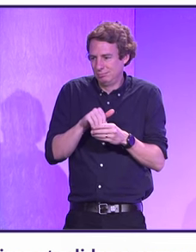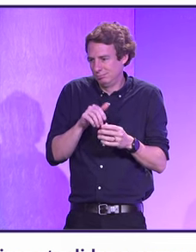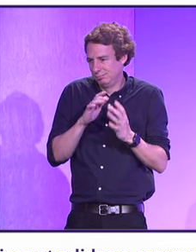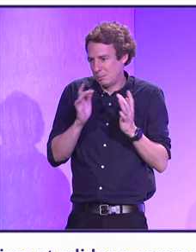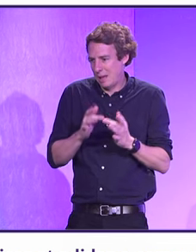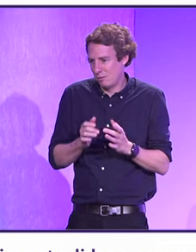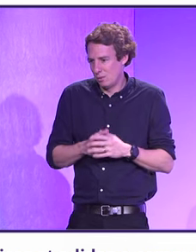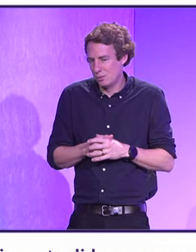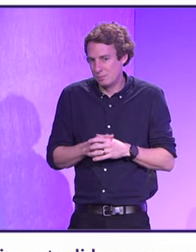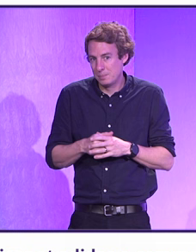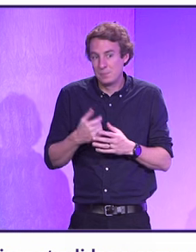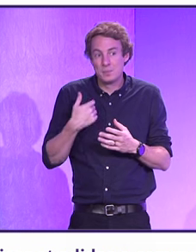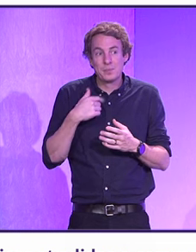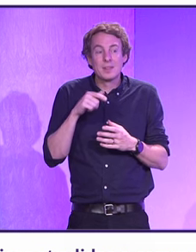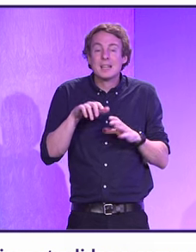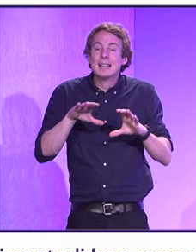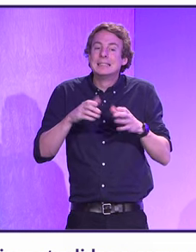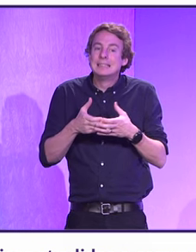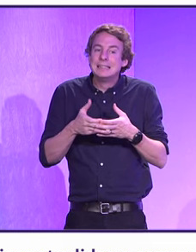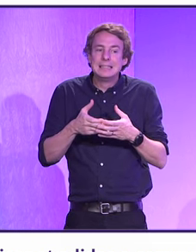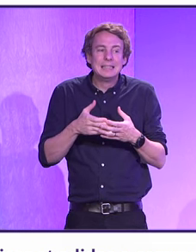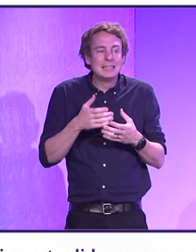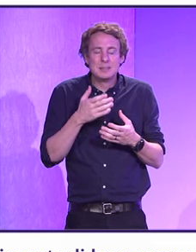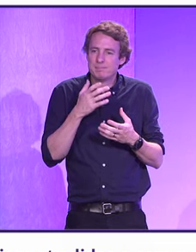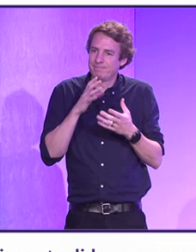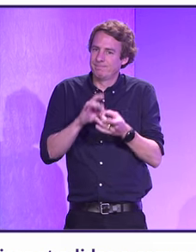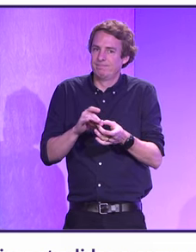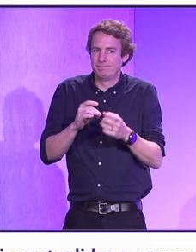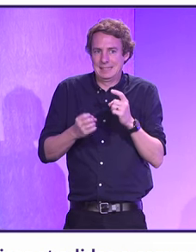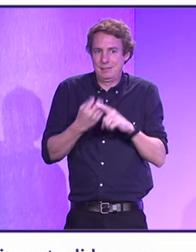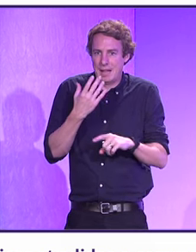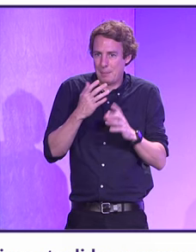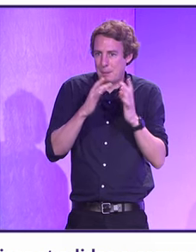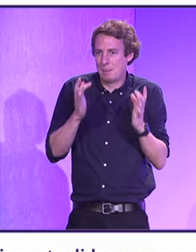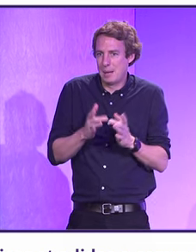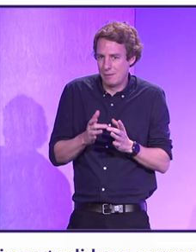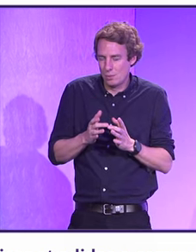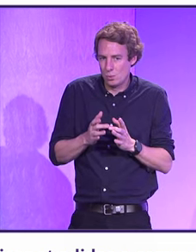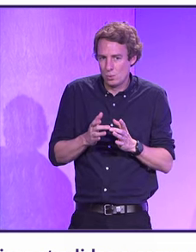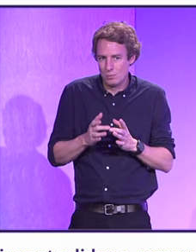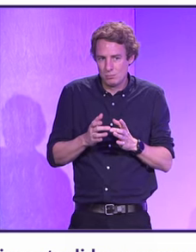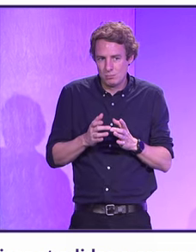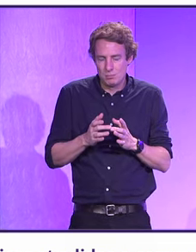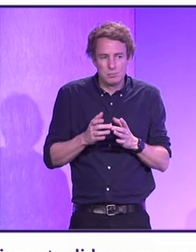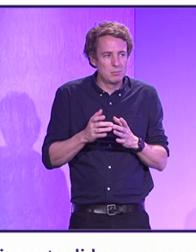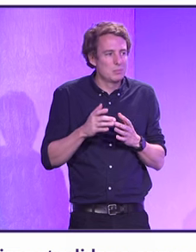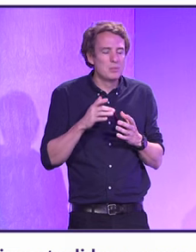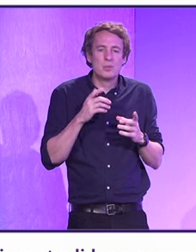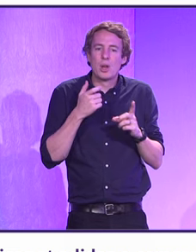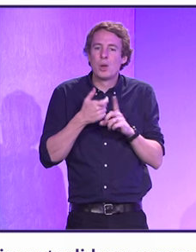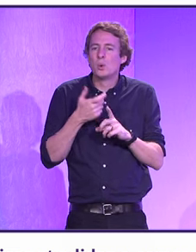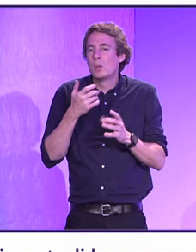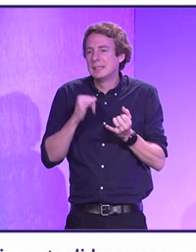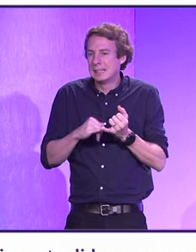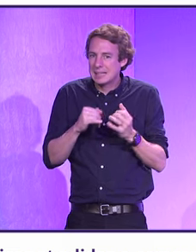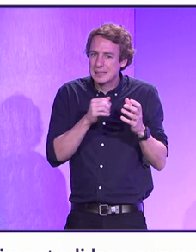Kafka. And the SRE team is basically in the middle of the development and the platform. So in